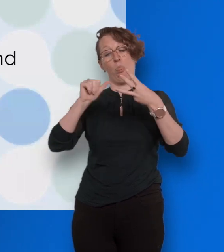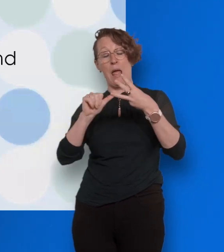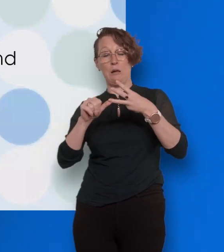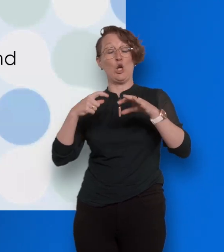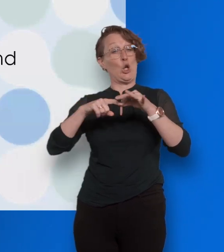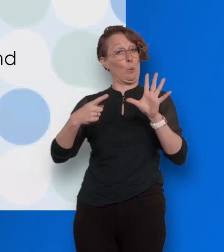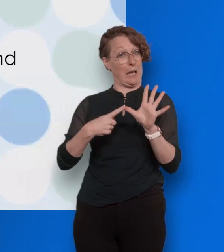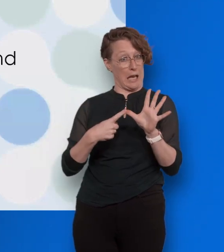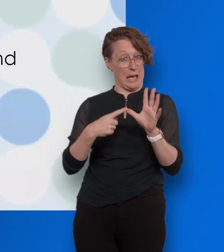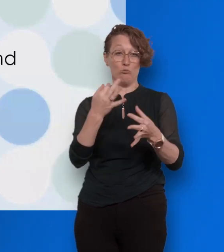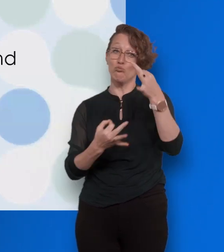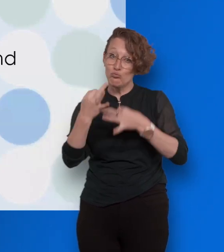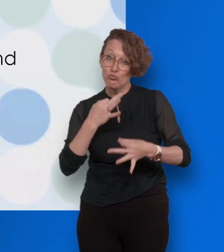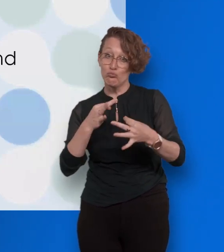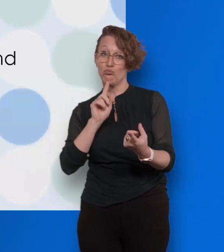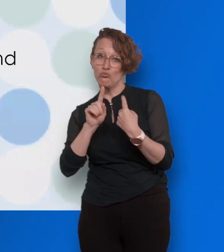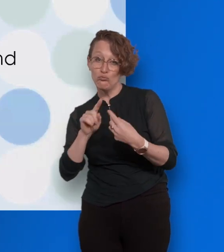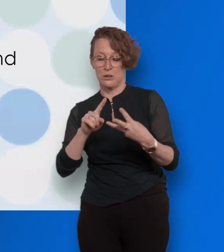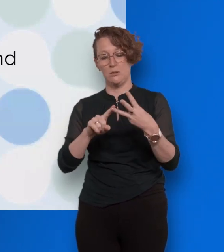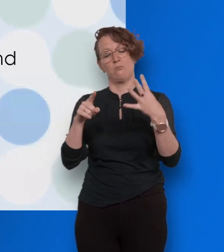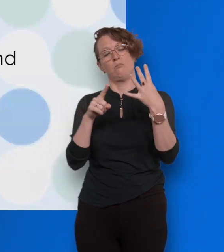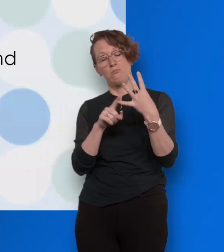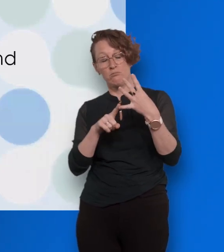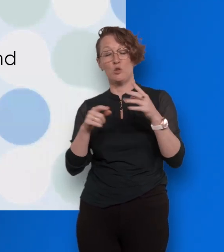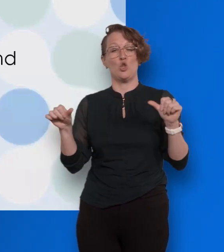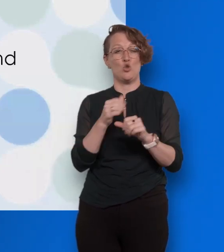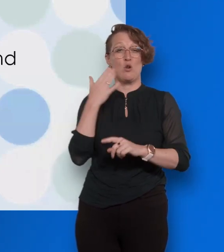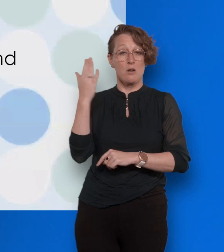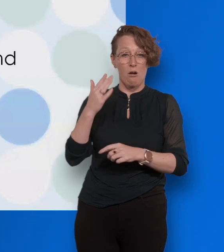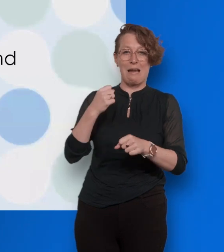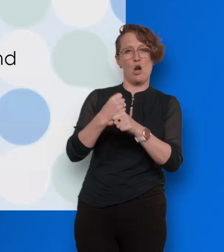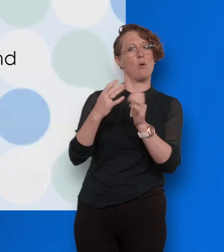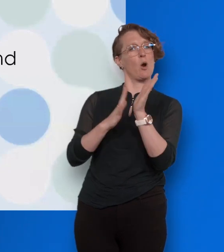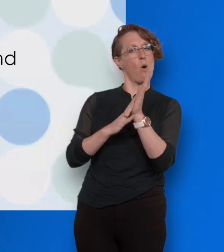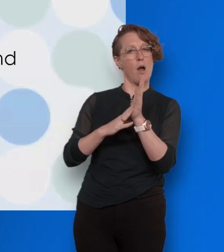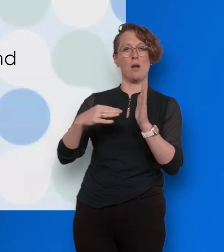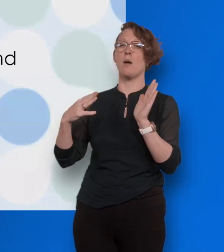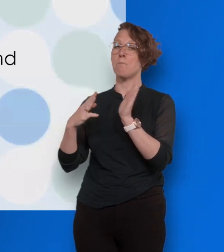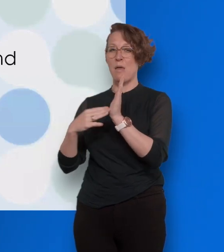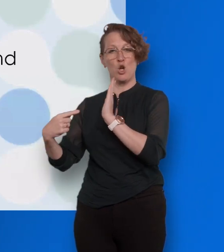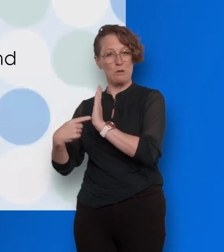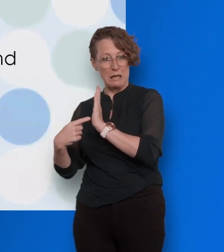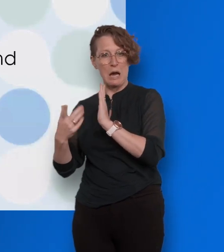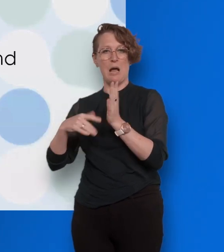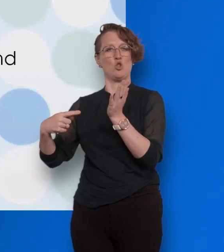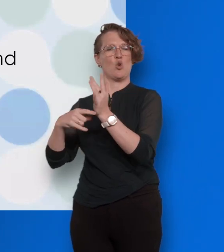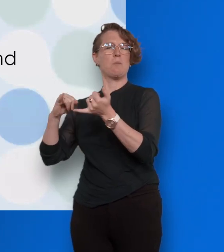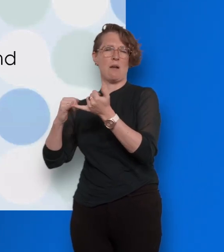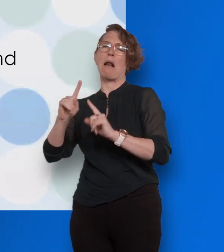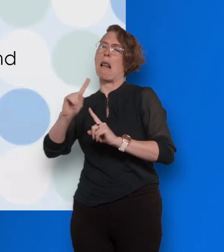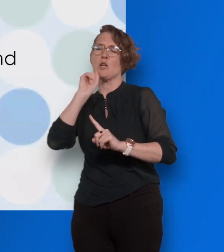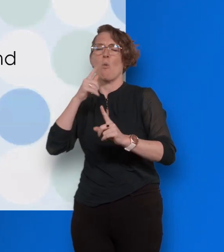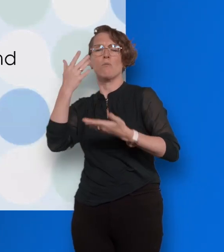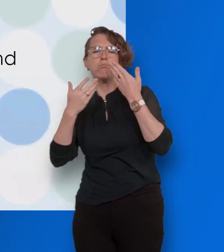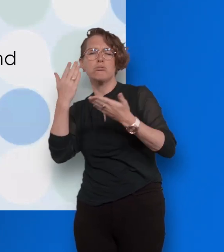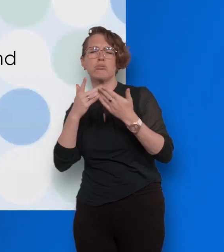and then we'll hear some more talks by Gearoid Maguire, Mathew Tata, and Tom Stafford. I'll say a little bit about who these people are and what they'll